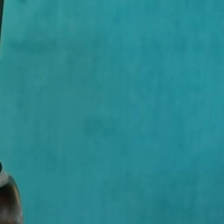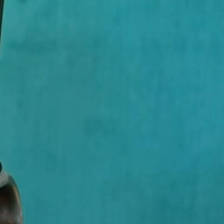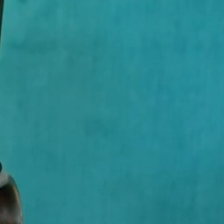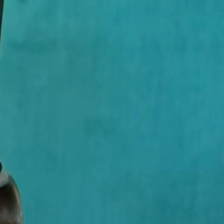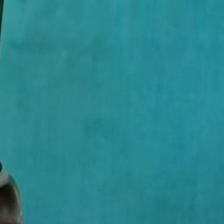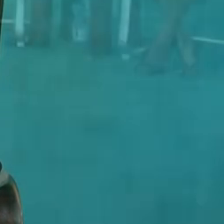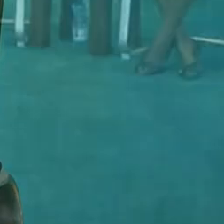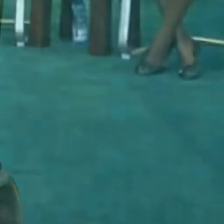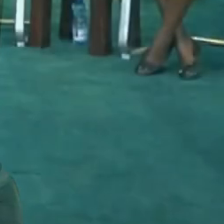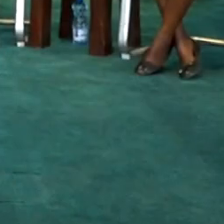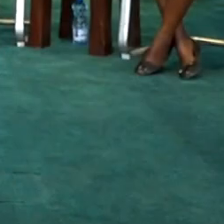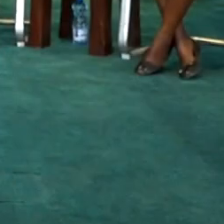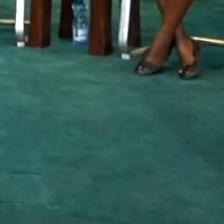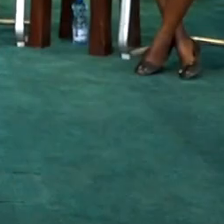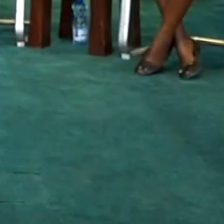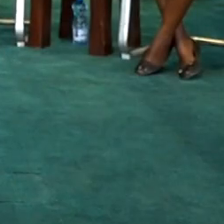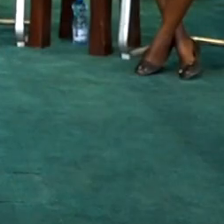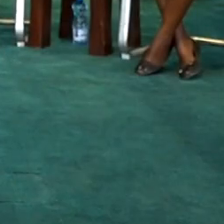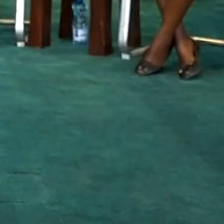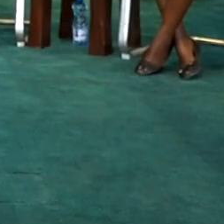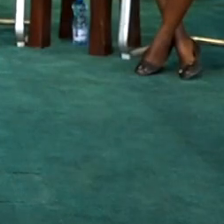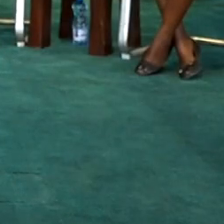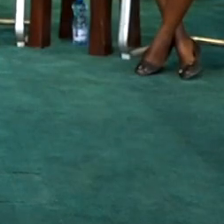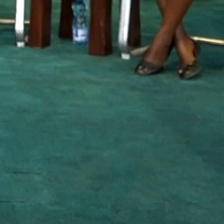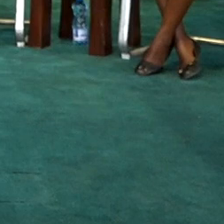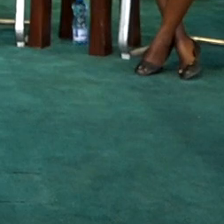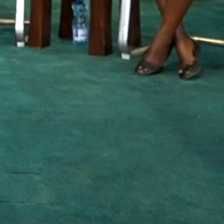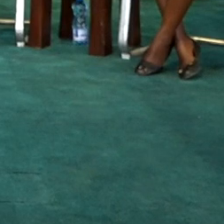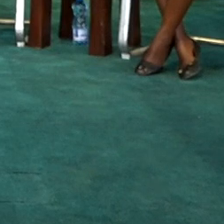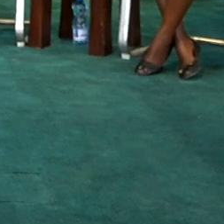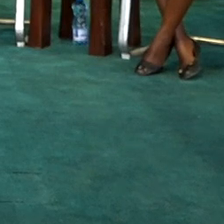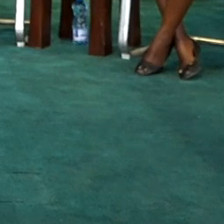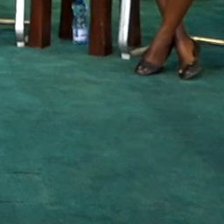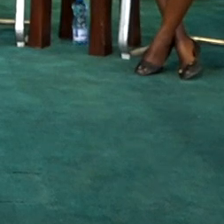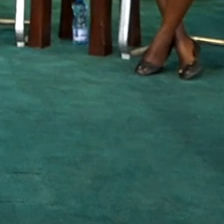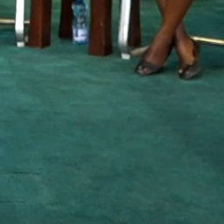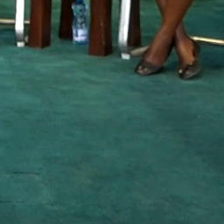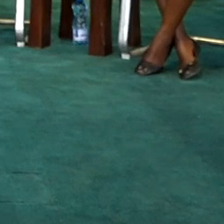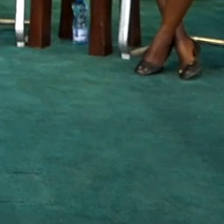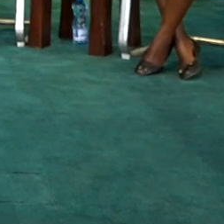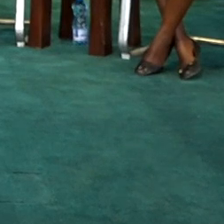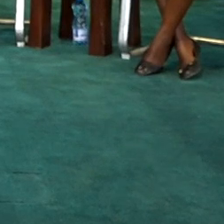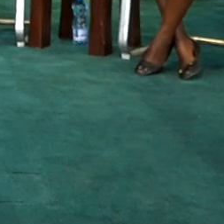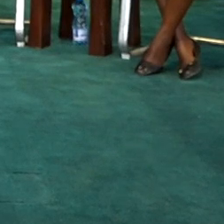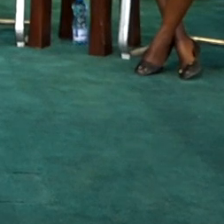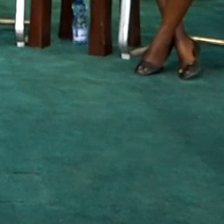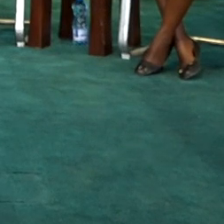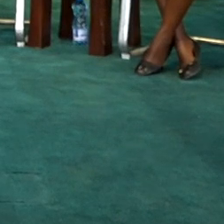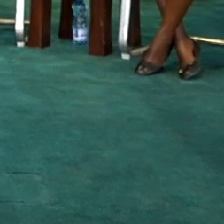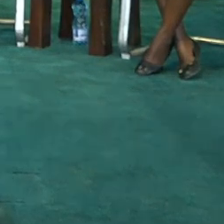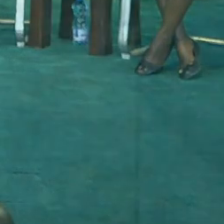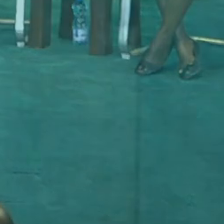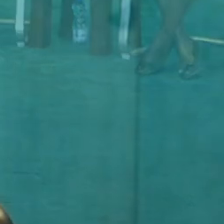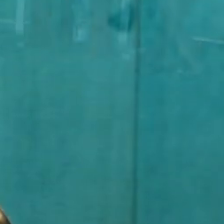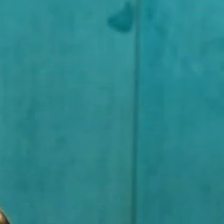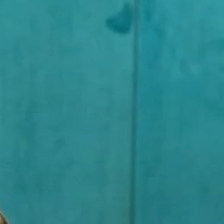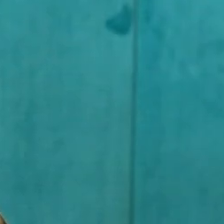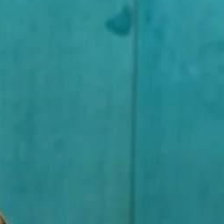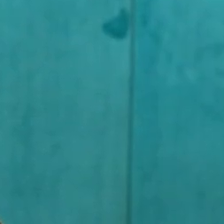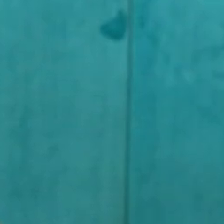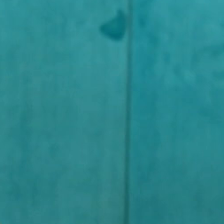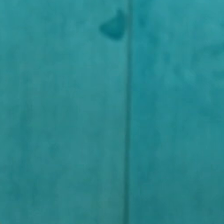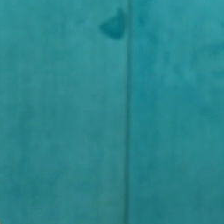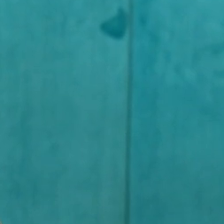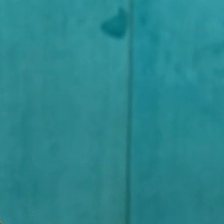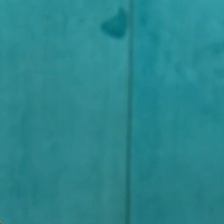will. Amen. Flex. Well, for me, mine is Isaiah 30:21, and I'll